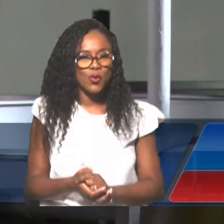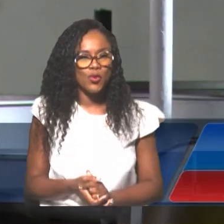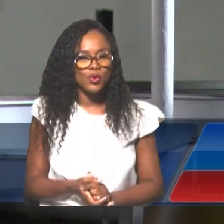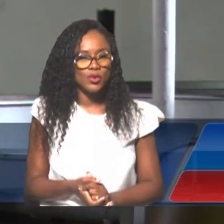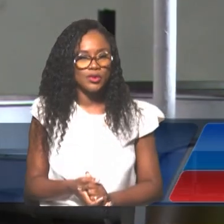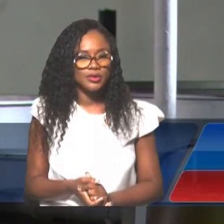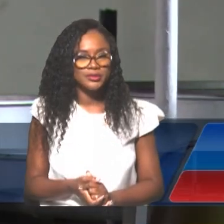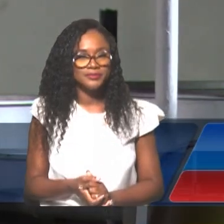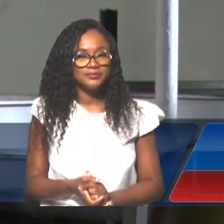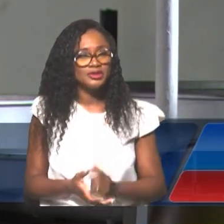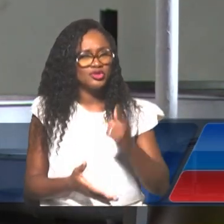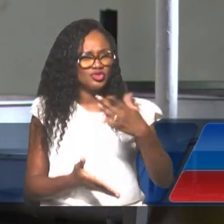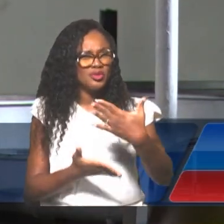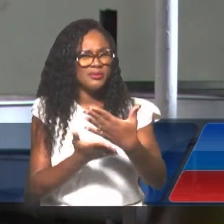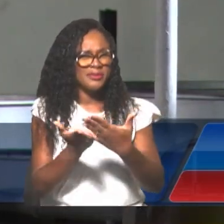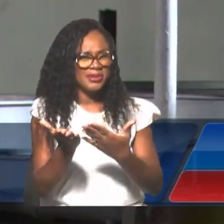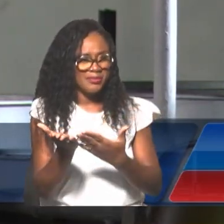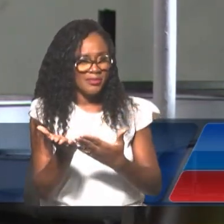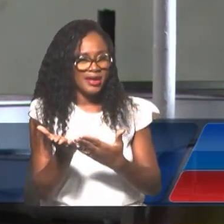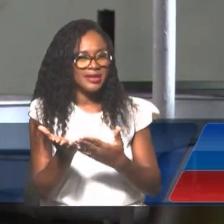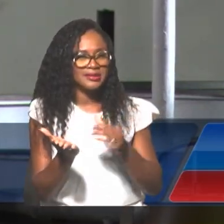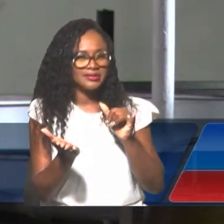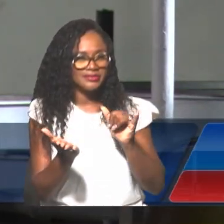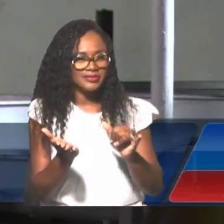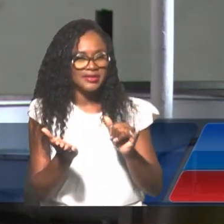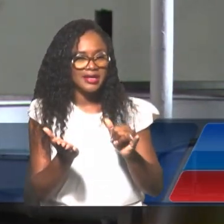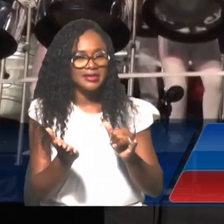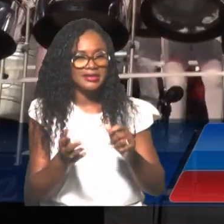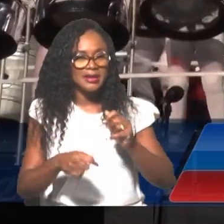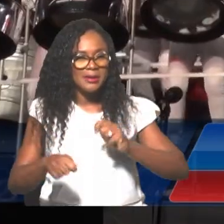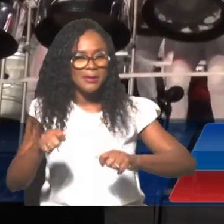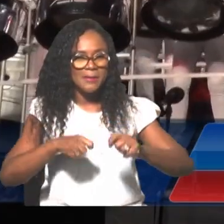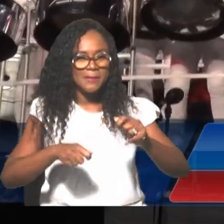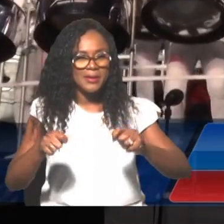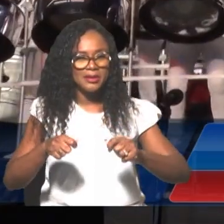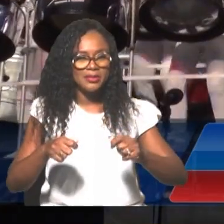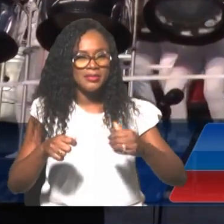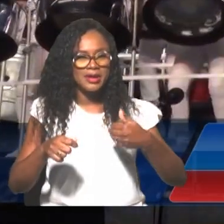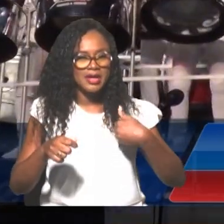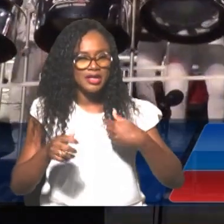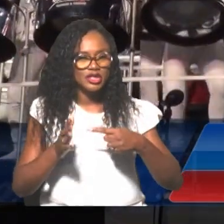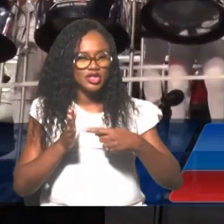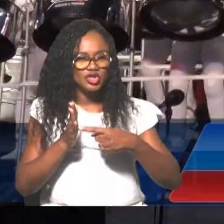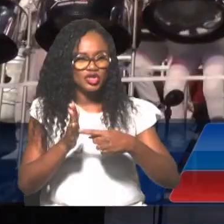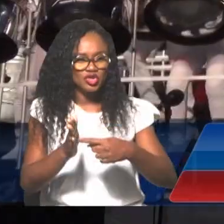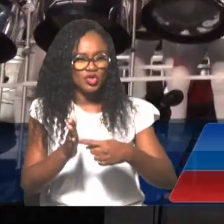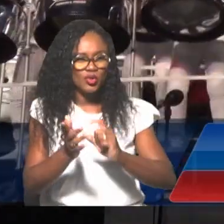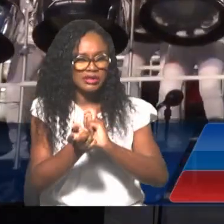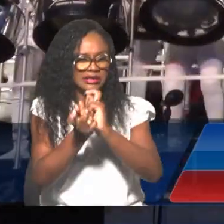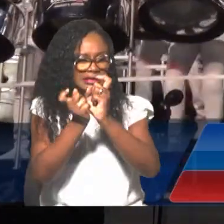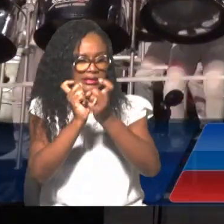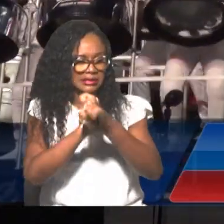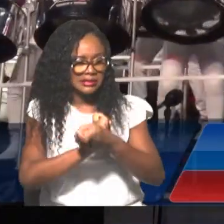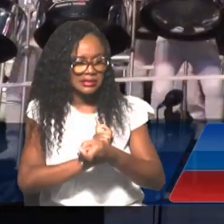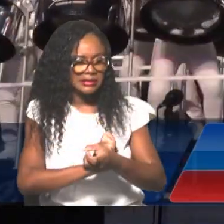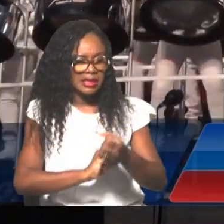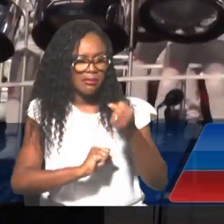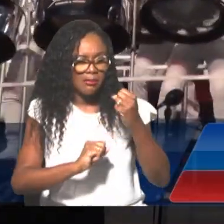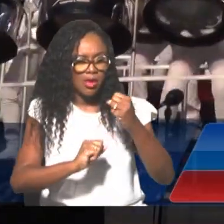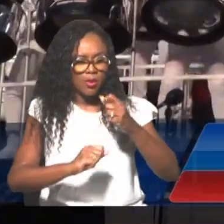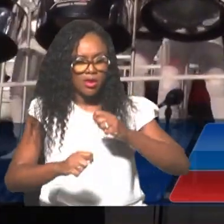year's rhythm, spectacle and legacy. Panorama, where tradition meets innovation and the power of the